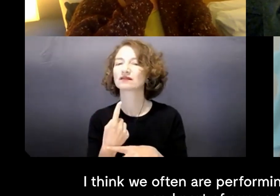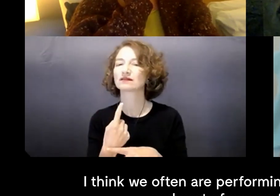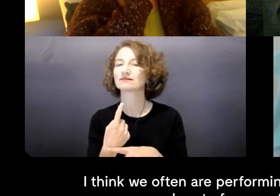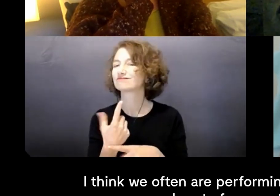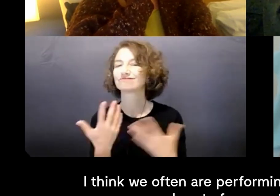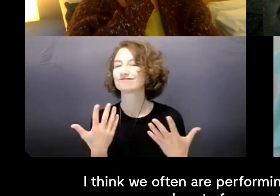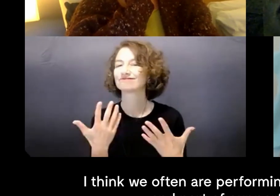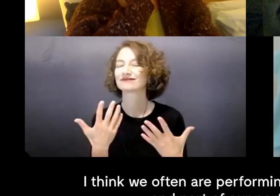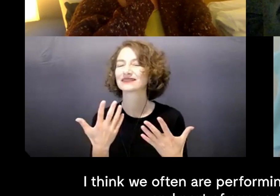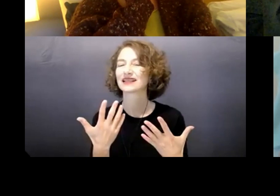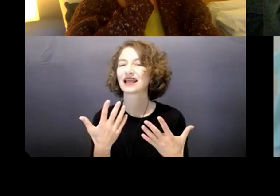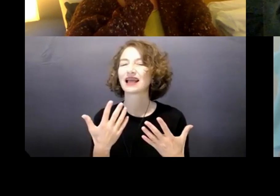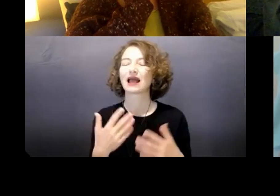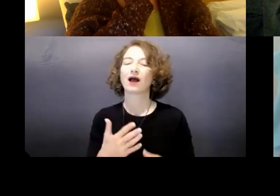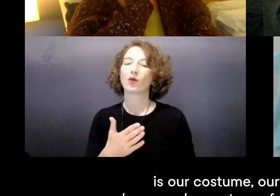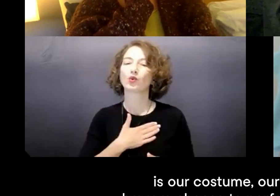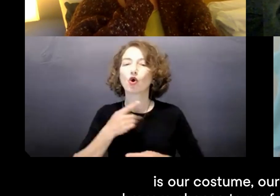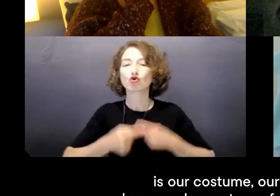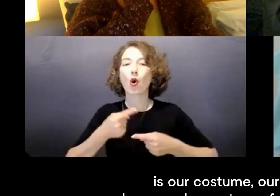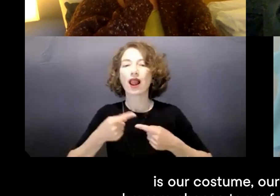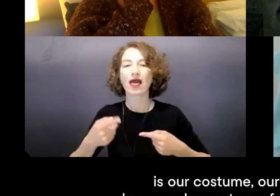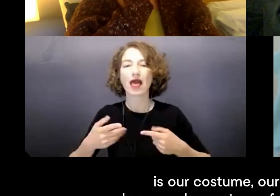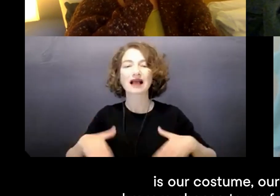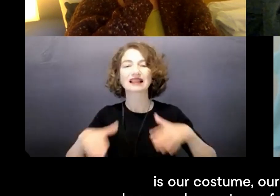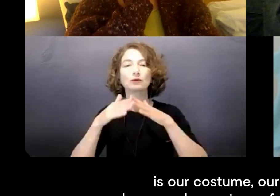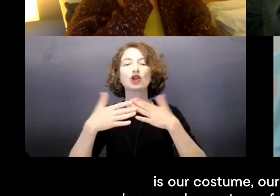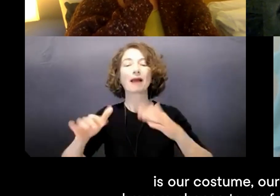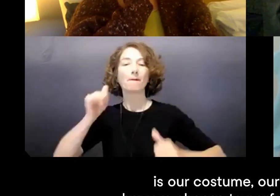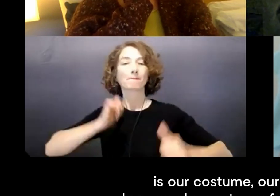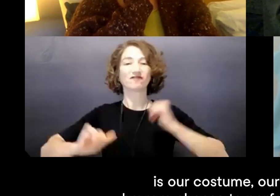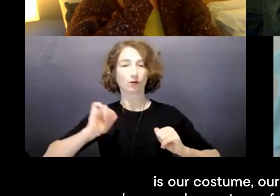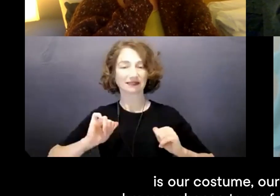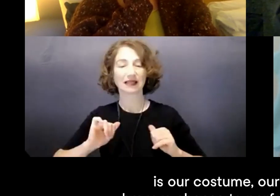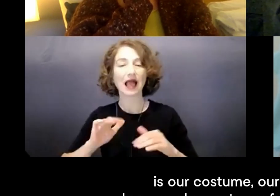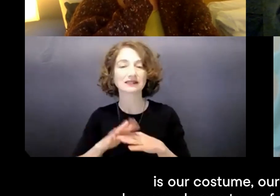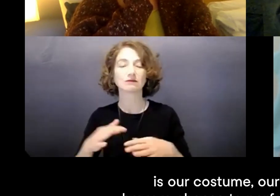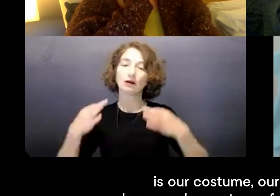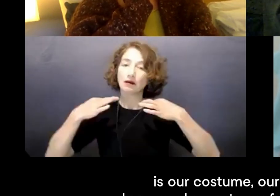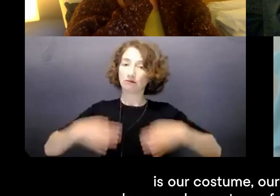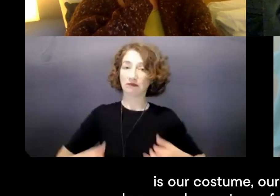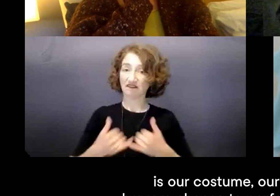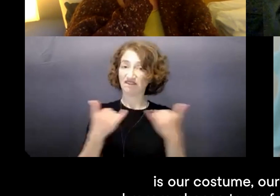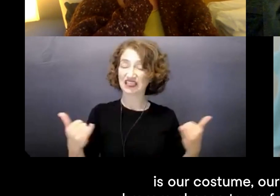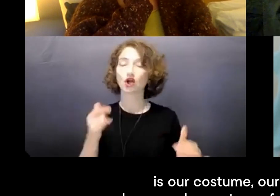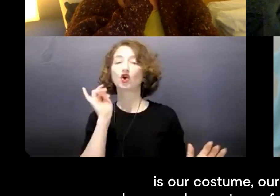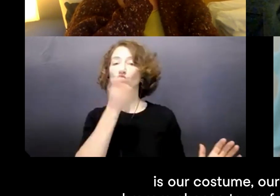an academic self, and part of our performance is our costume, our makeup, how we choose to perform